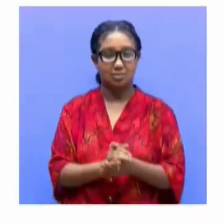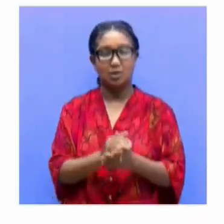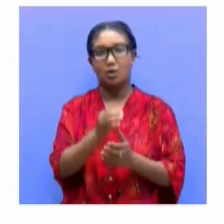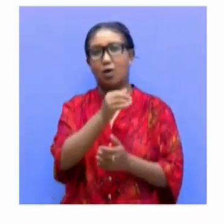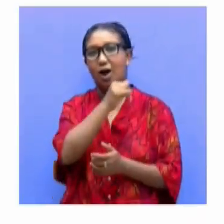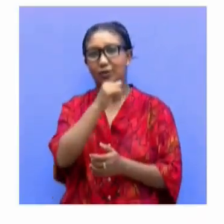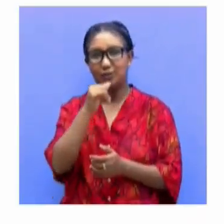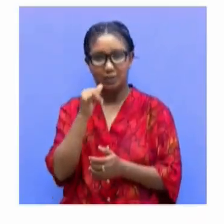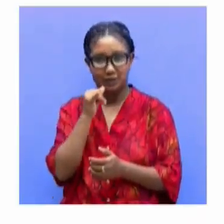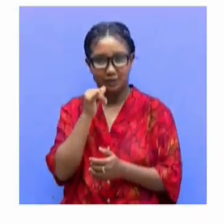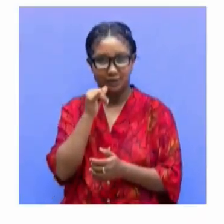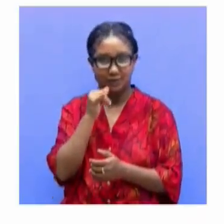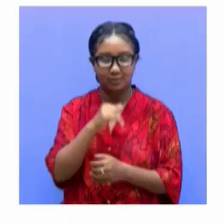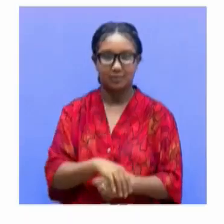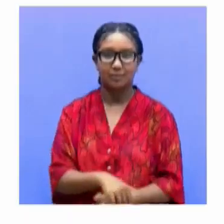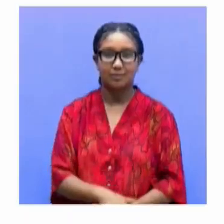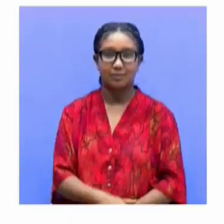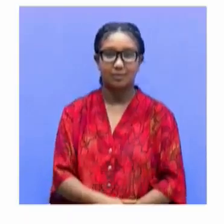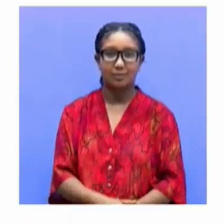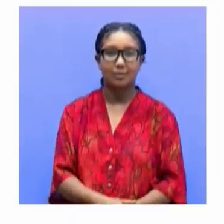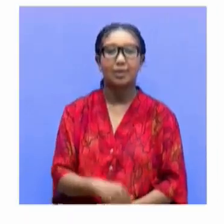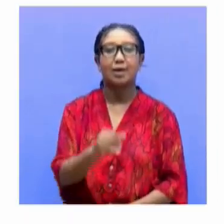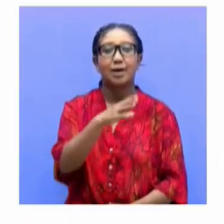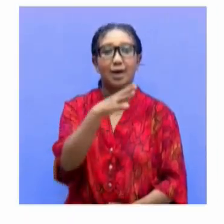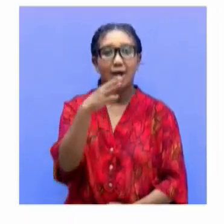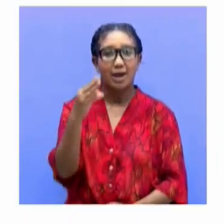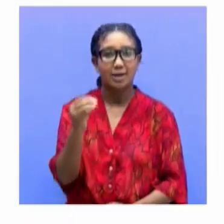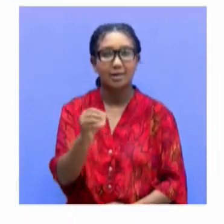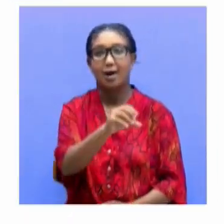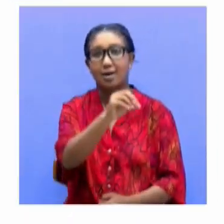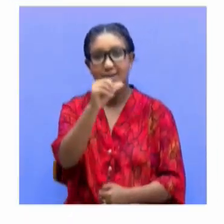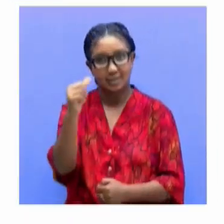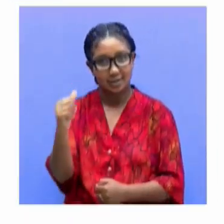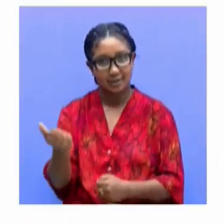adjective, right? And another